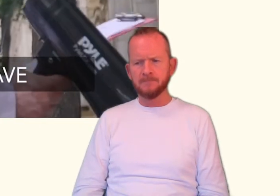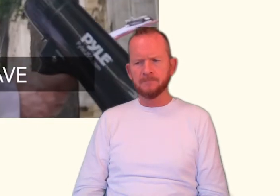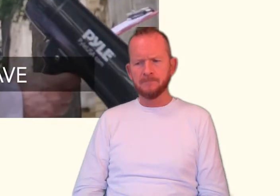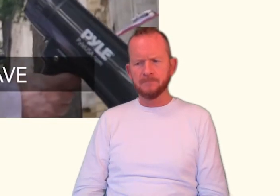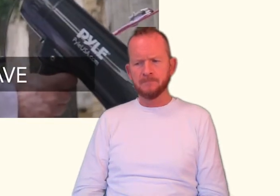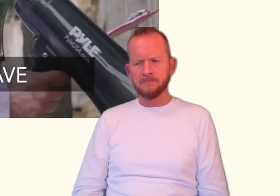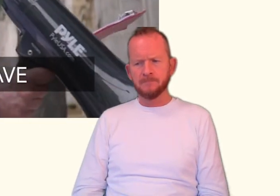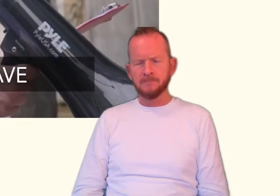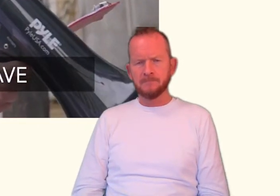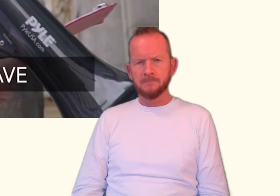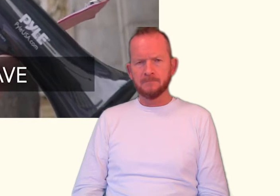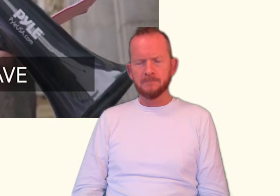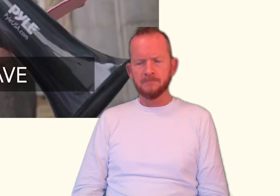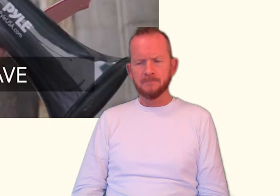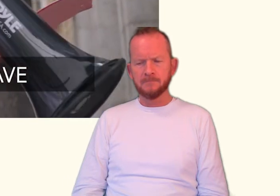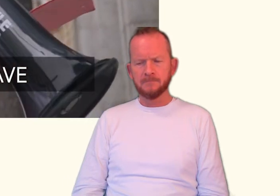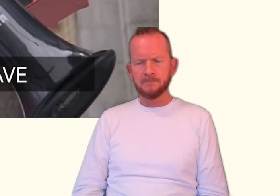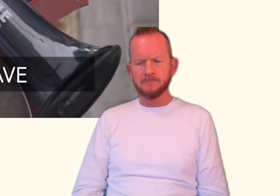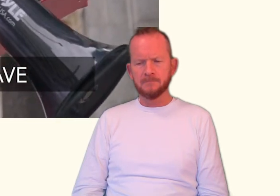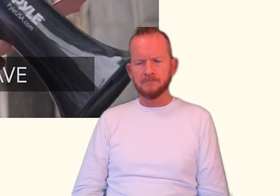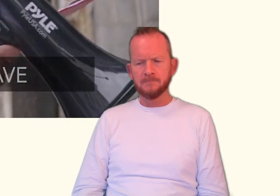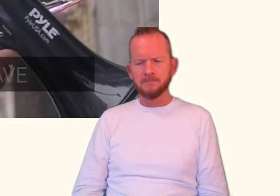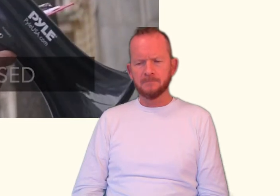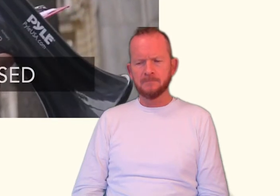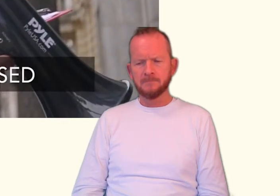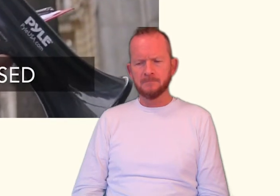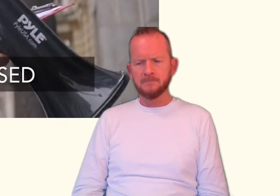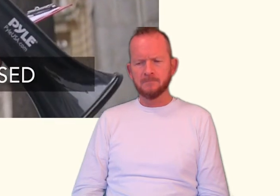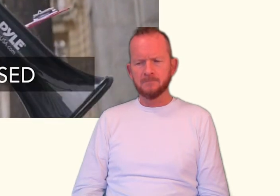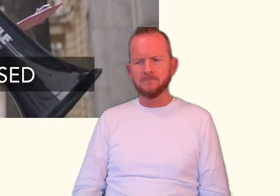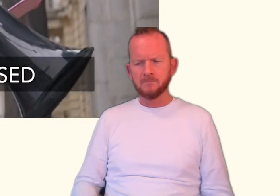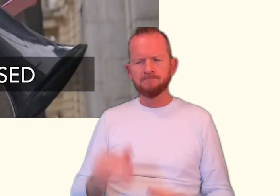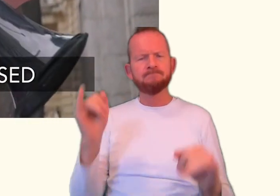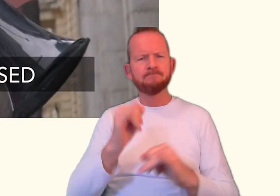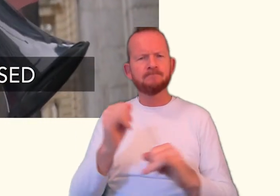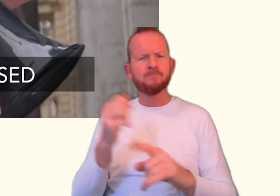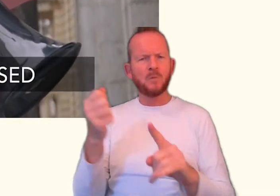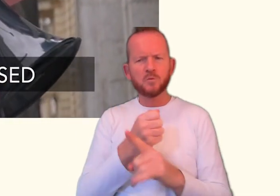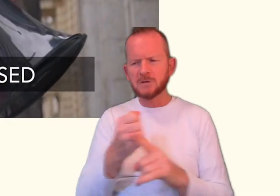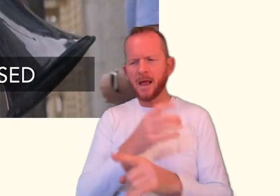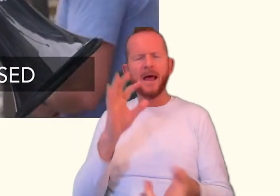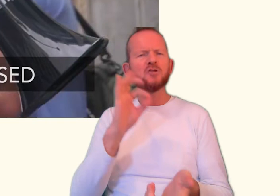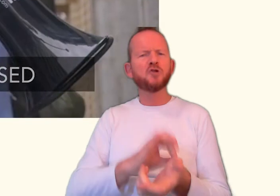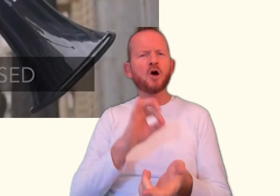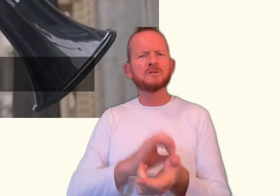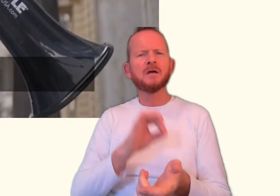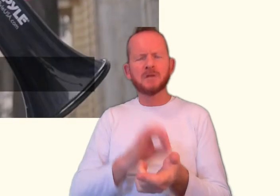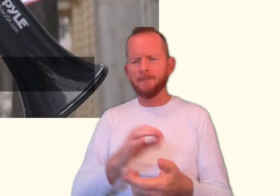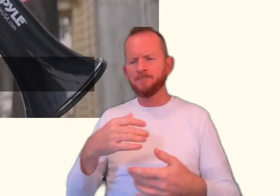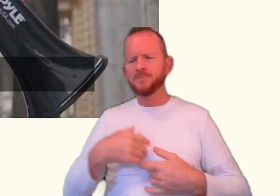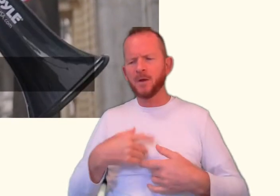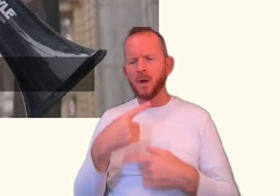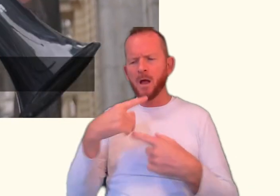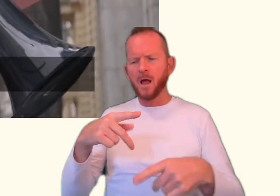We are sick of you. And as doctors, we have come to assess you as you have assessed many